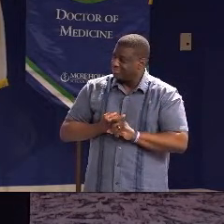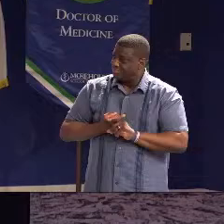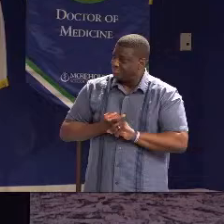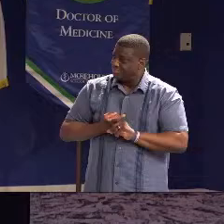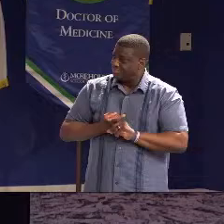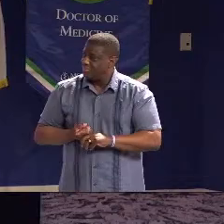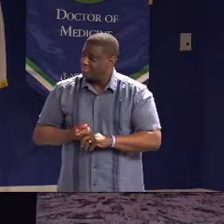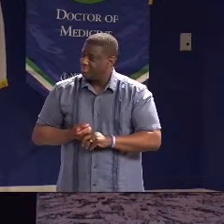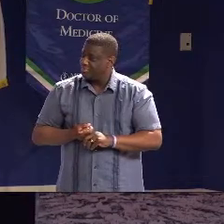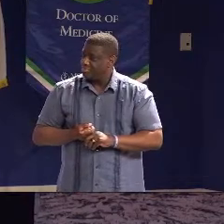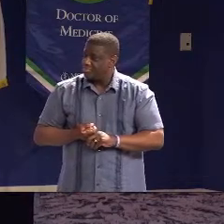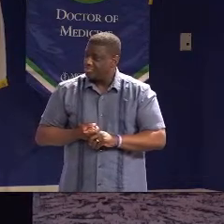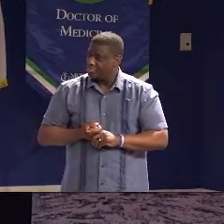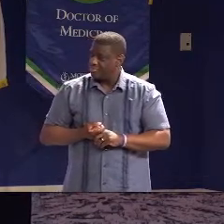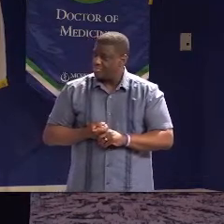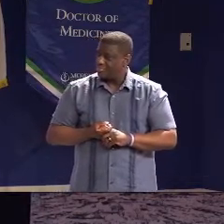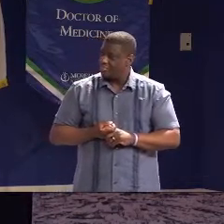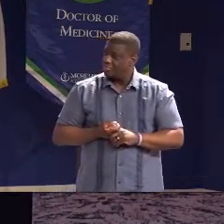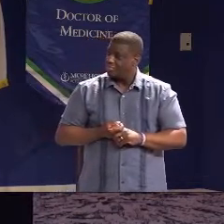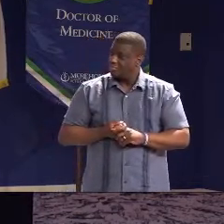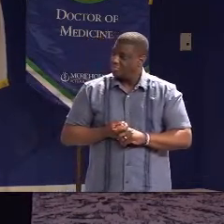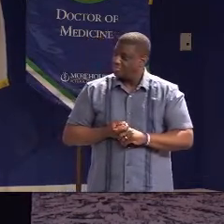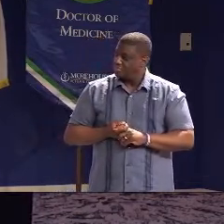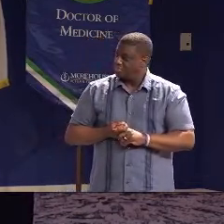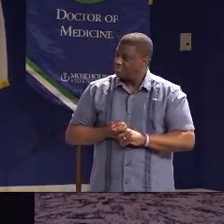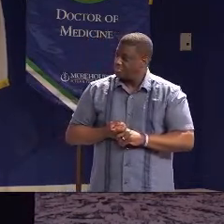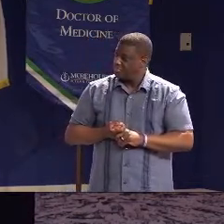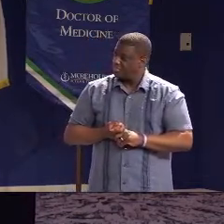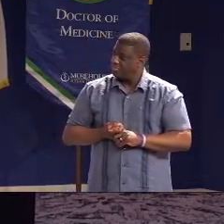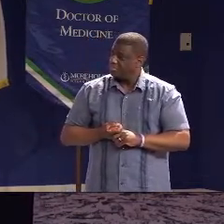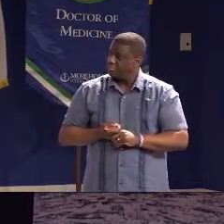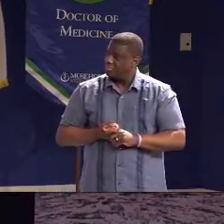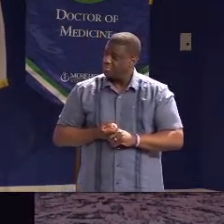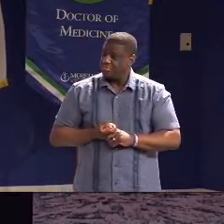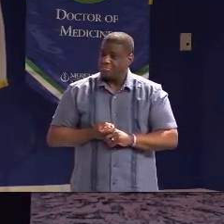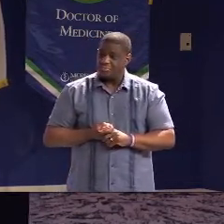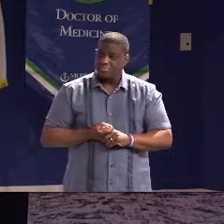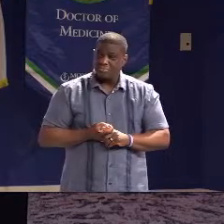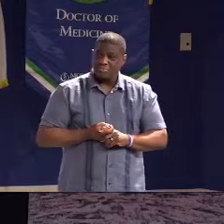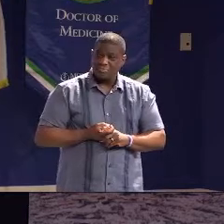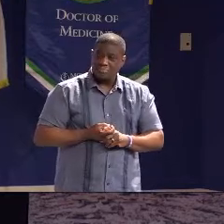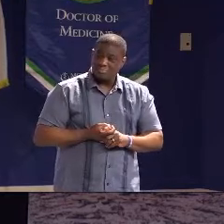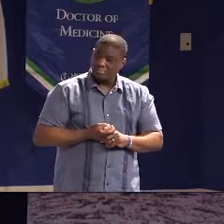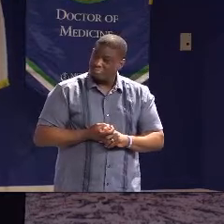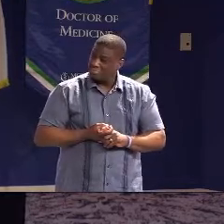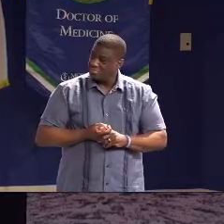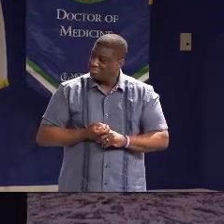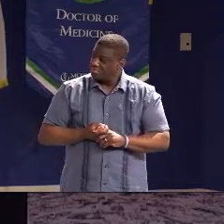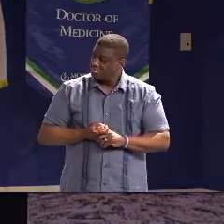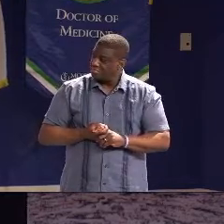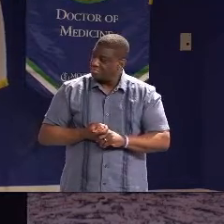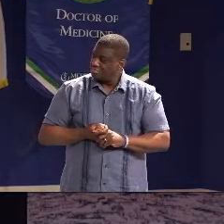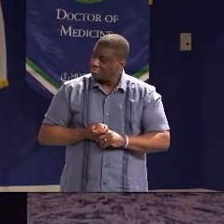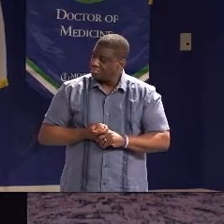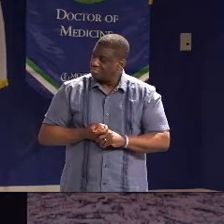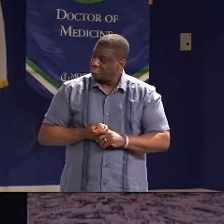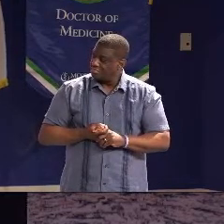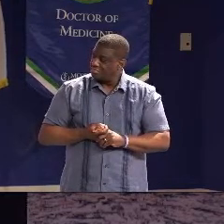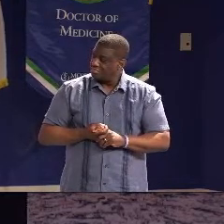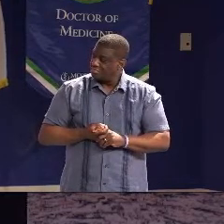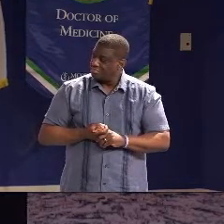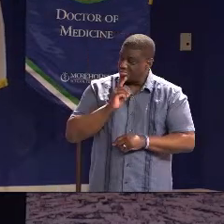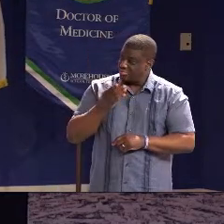I know that this journey has not been easy for any of us here, but it's all worthwhile. And so I'm truly, truly beyond